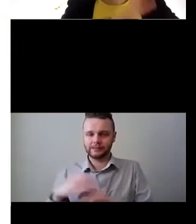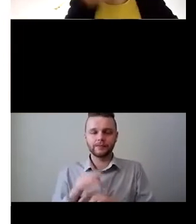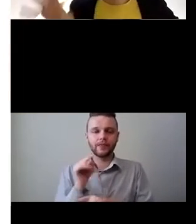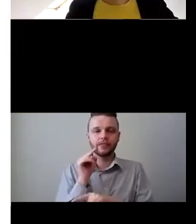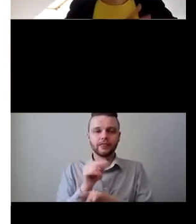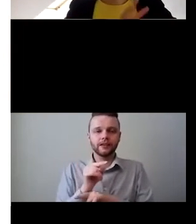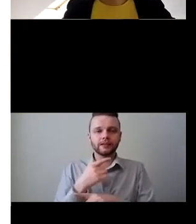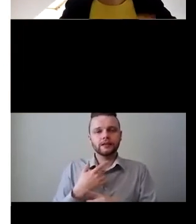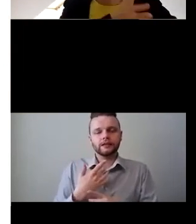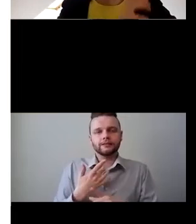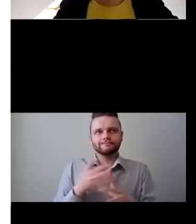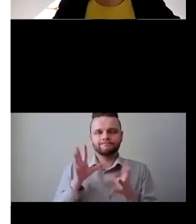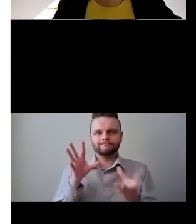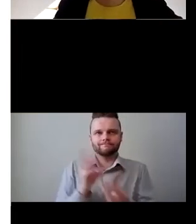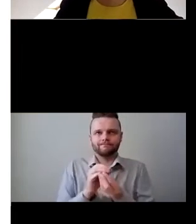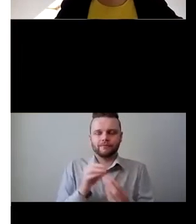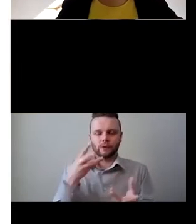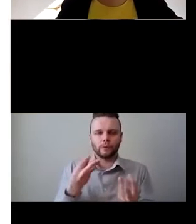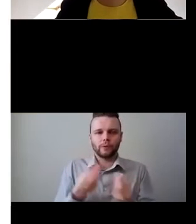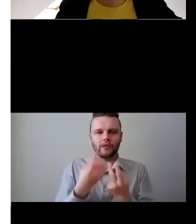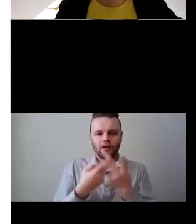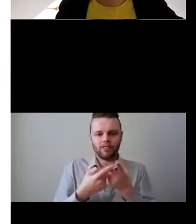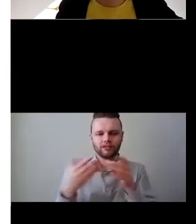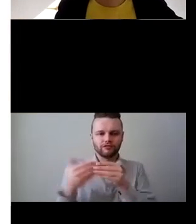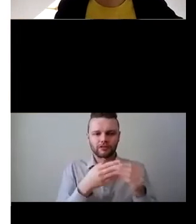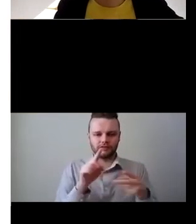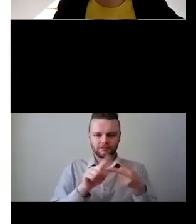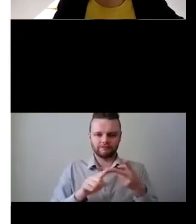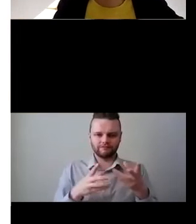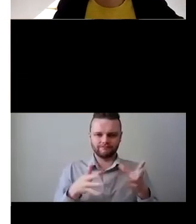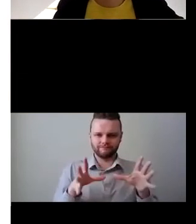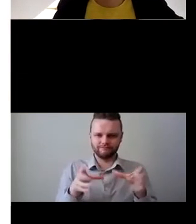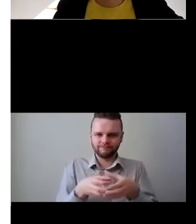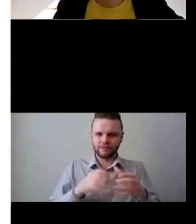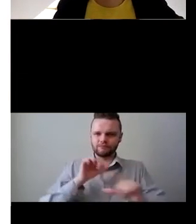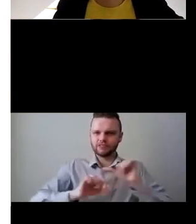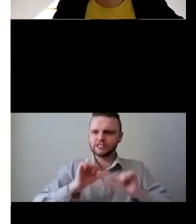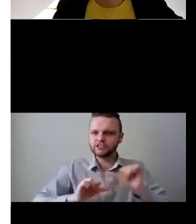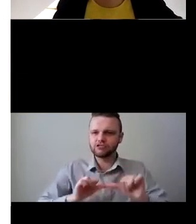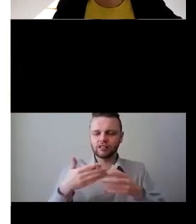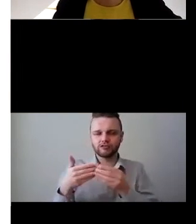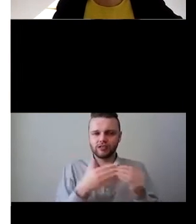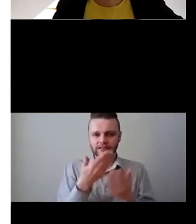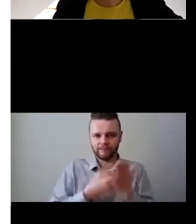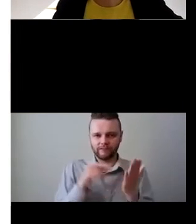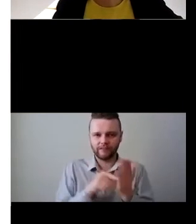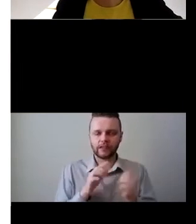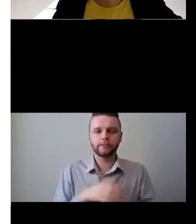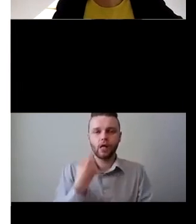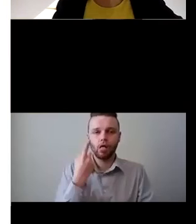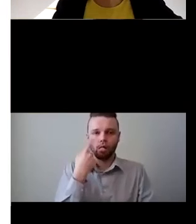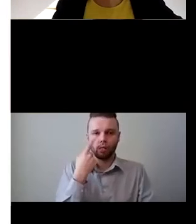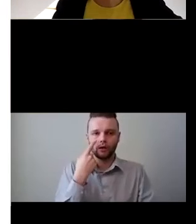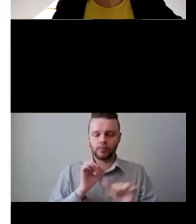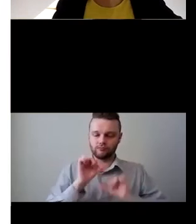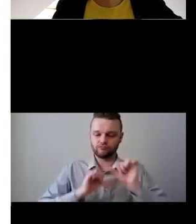which kind of came together with this other directive as a package of procedural directives. and it's looking at processing